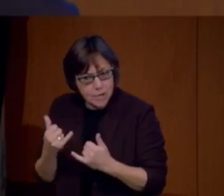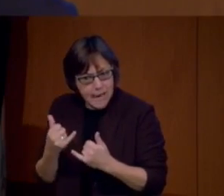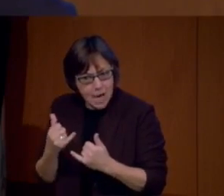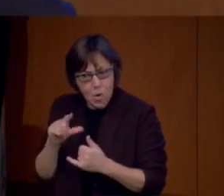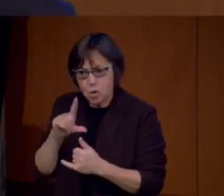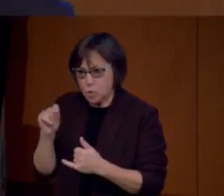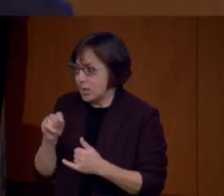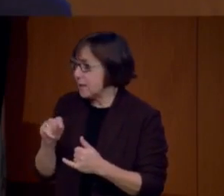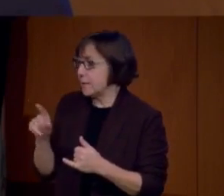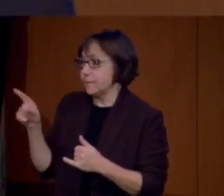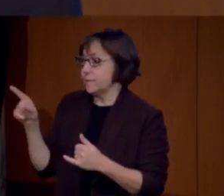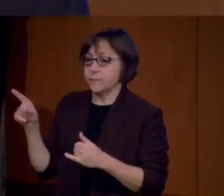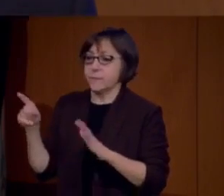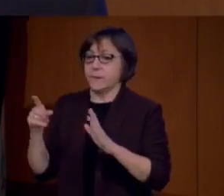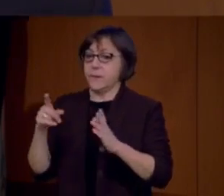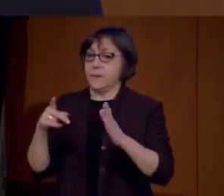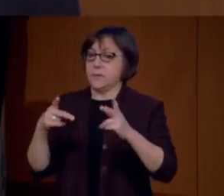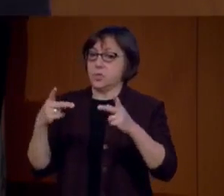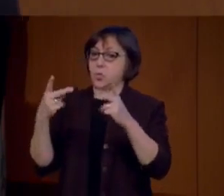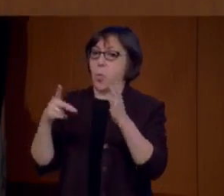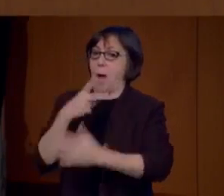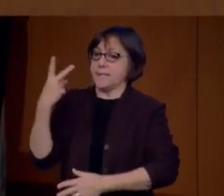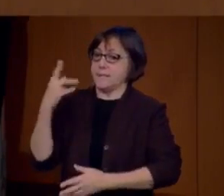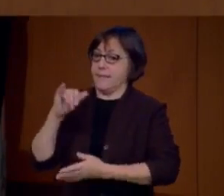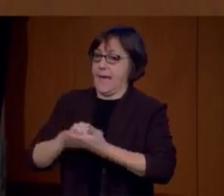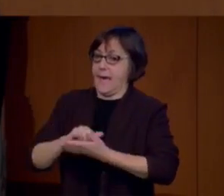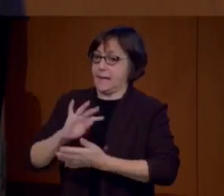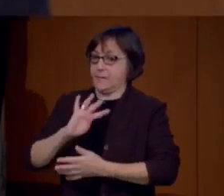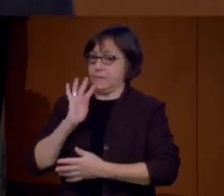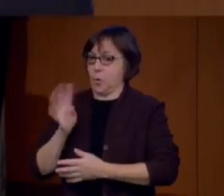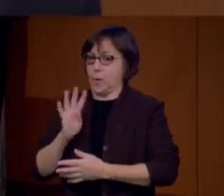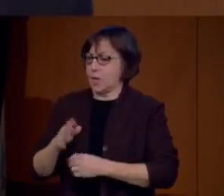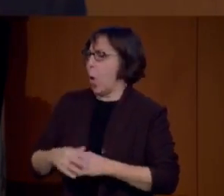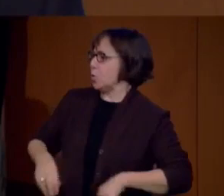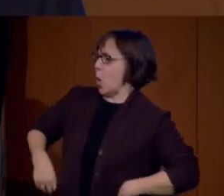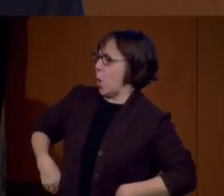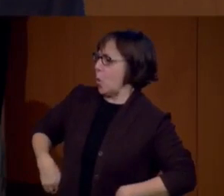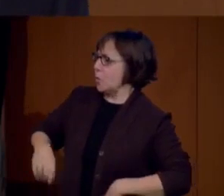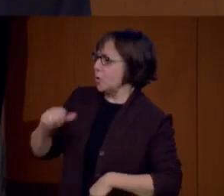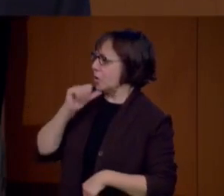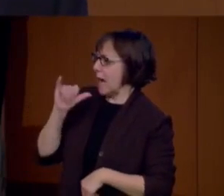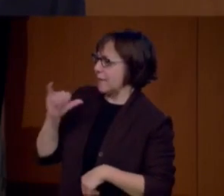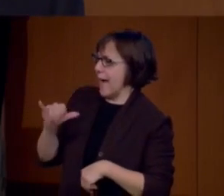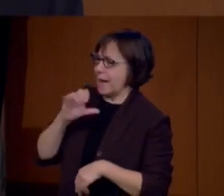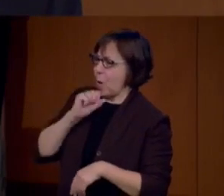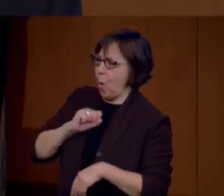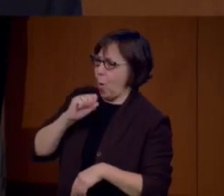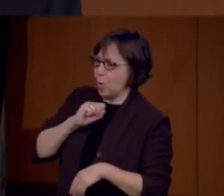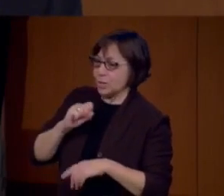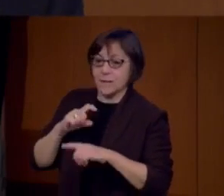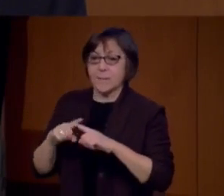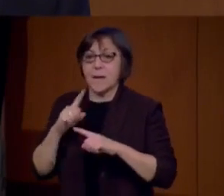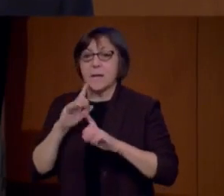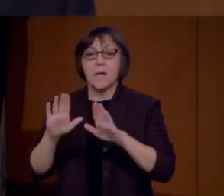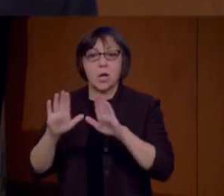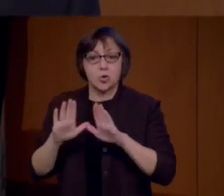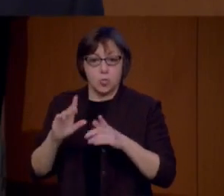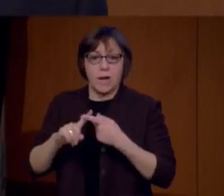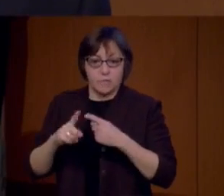Huh? Probably twice that. Oh, come on. You're not that old yet, Bill. But just, again, a great